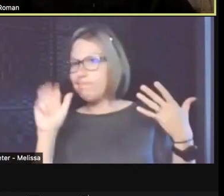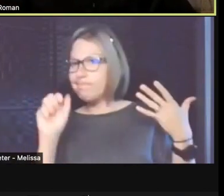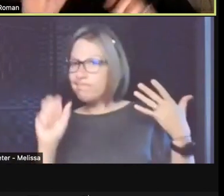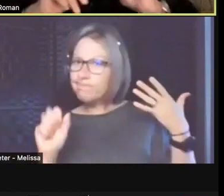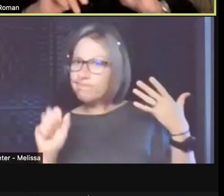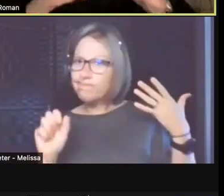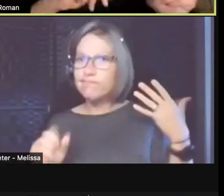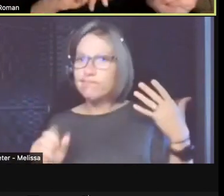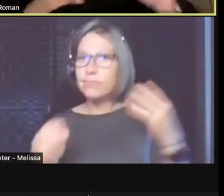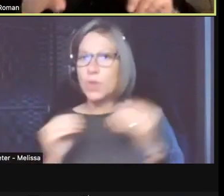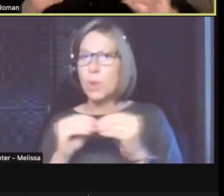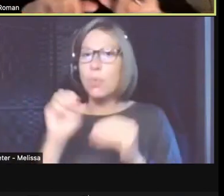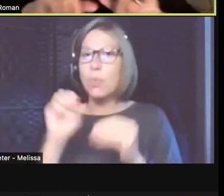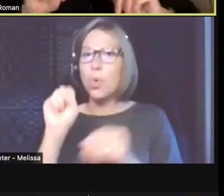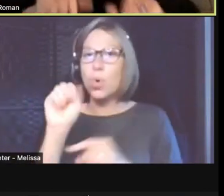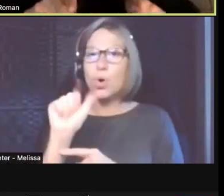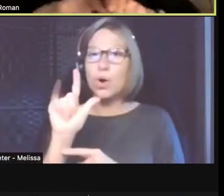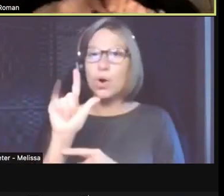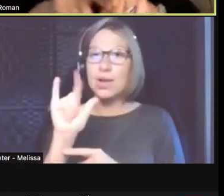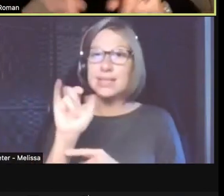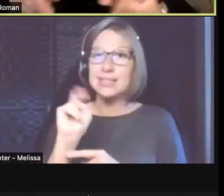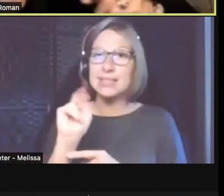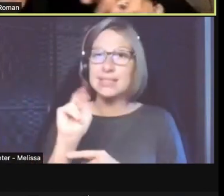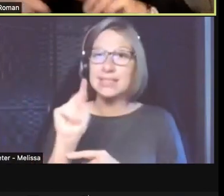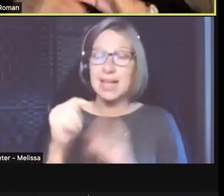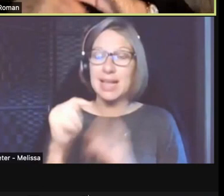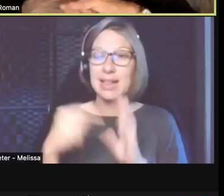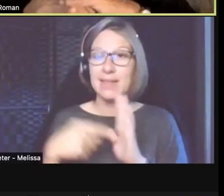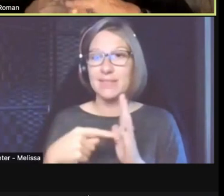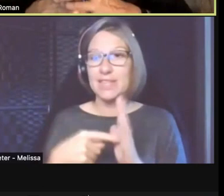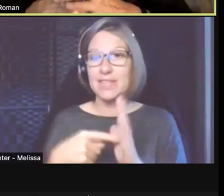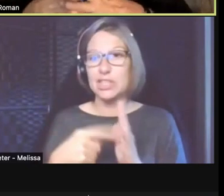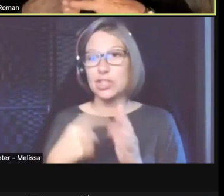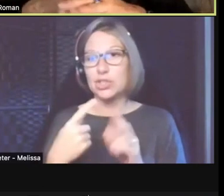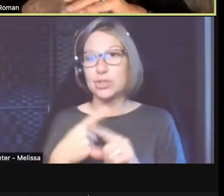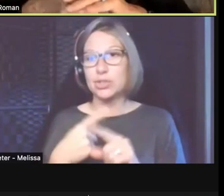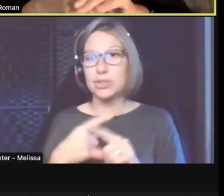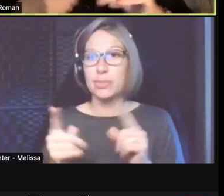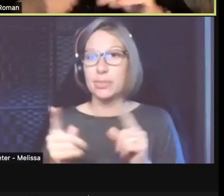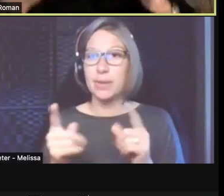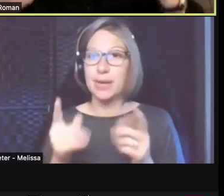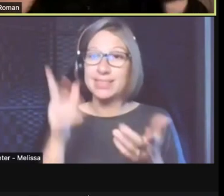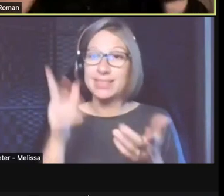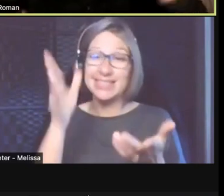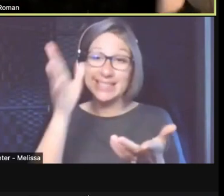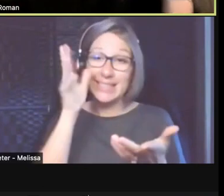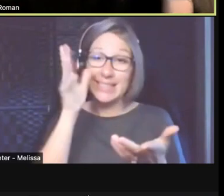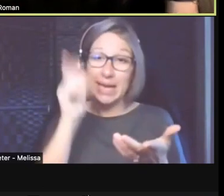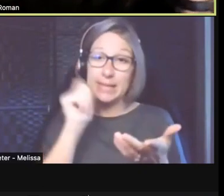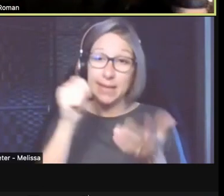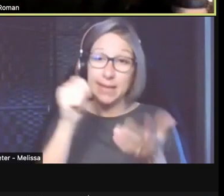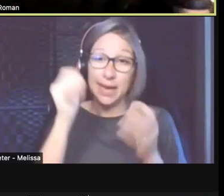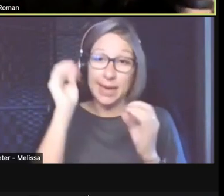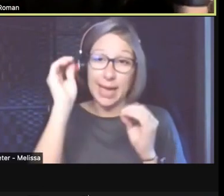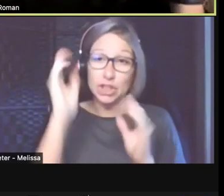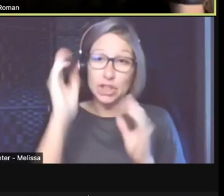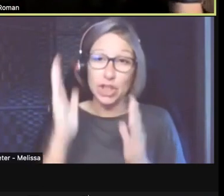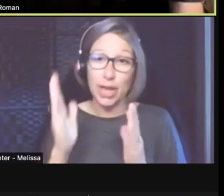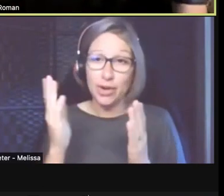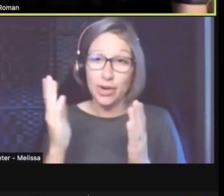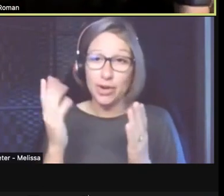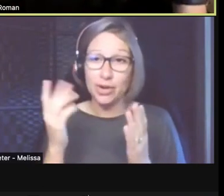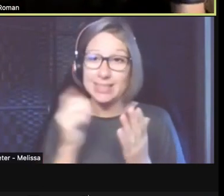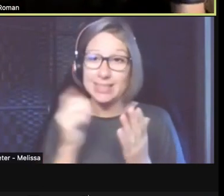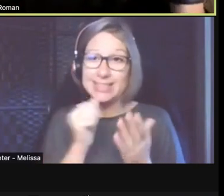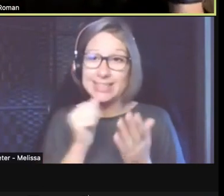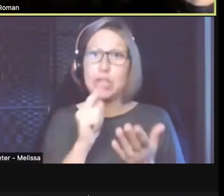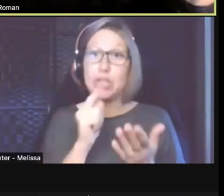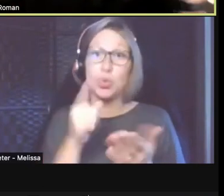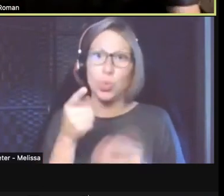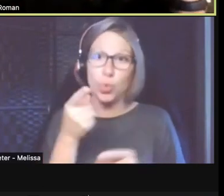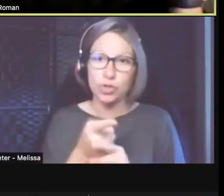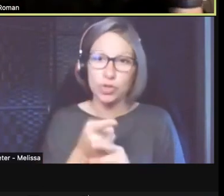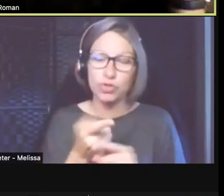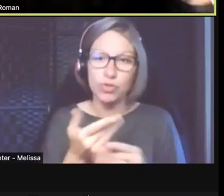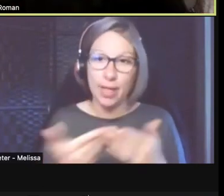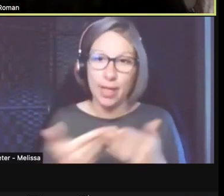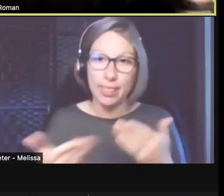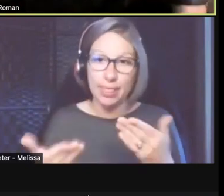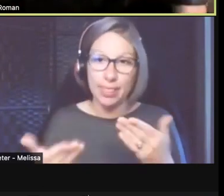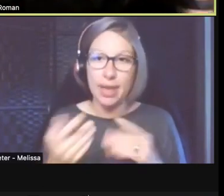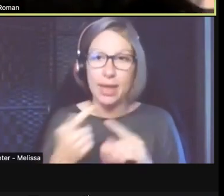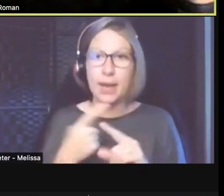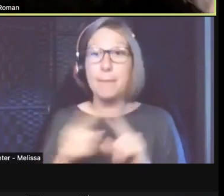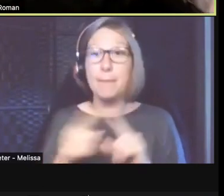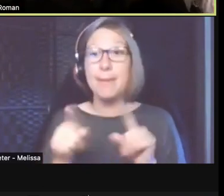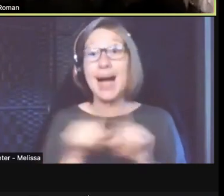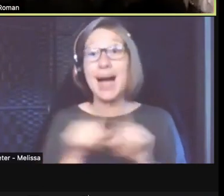salient features. But his dad's not, he's not an educator. He's not sure that's the right thing to do, but that would have been,